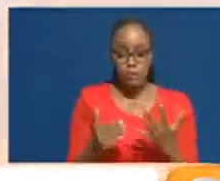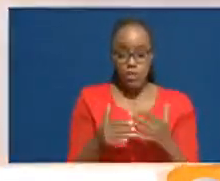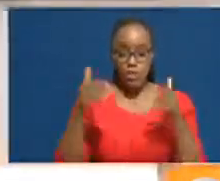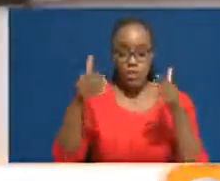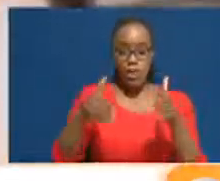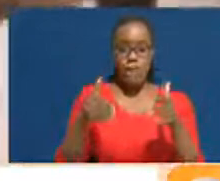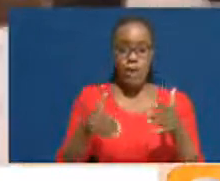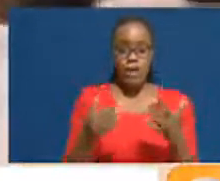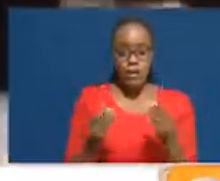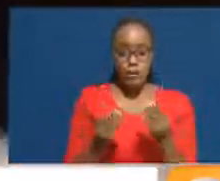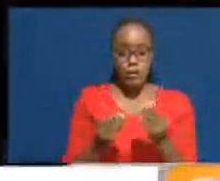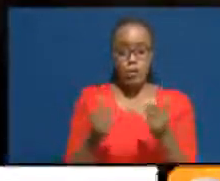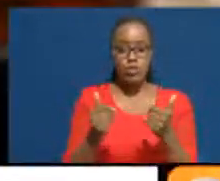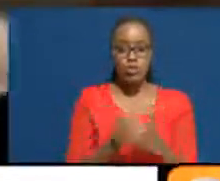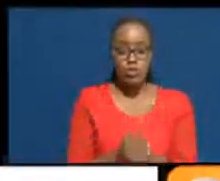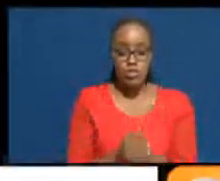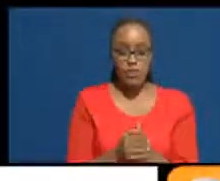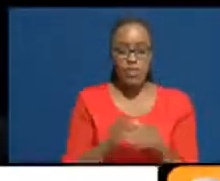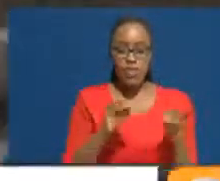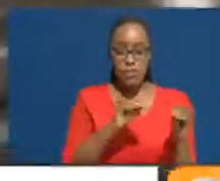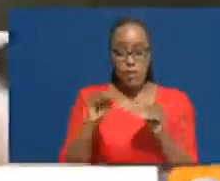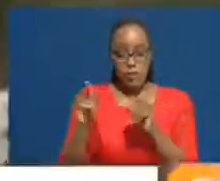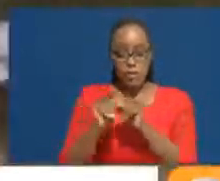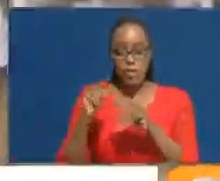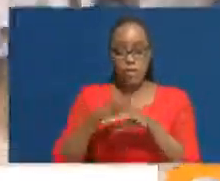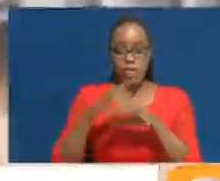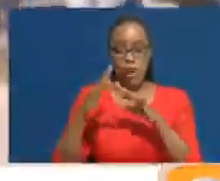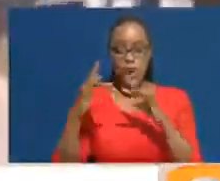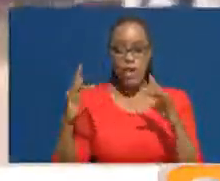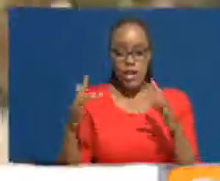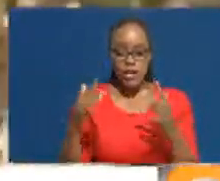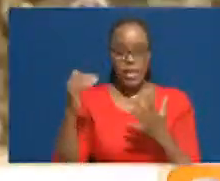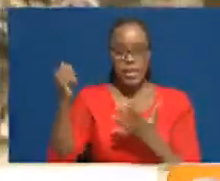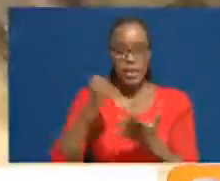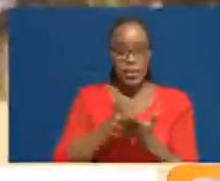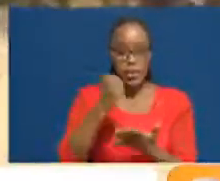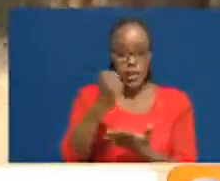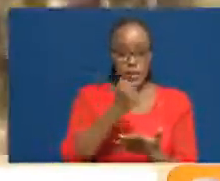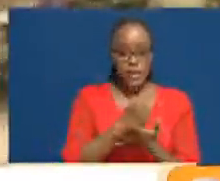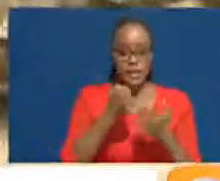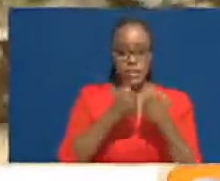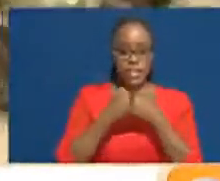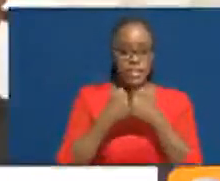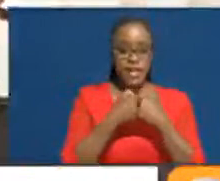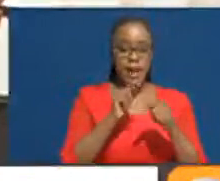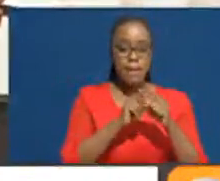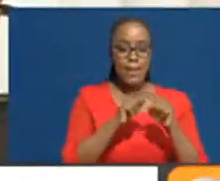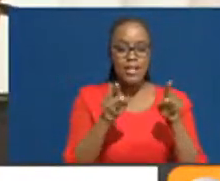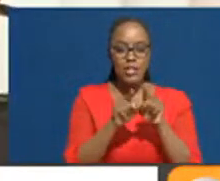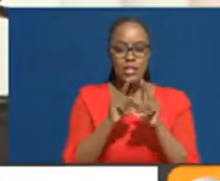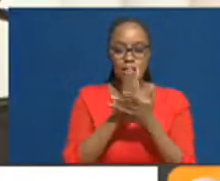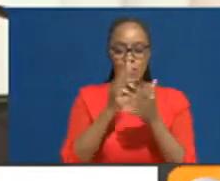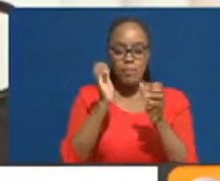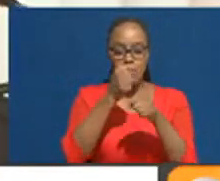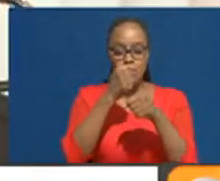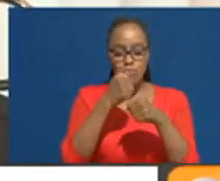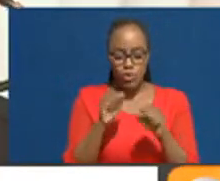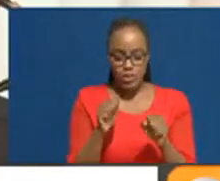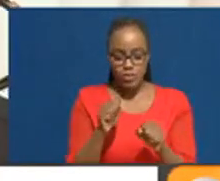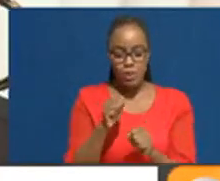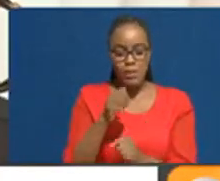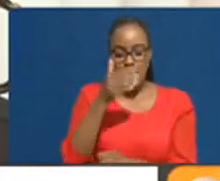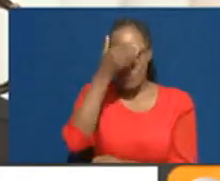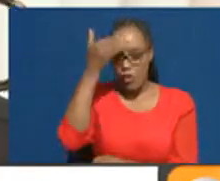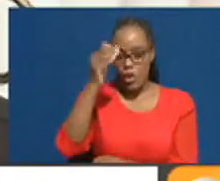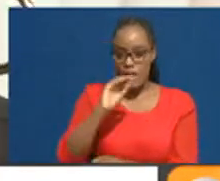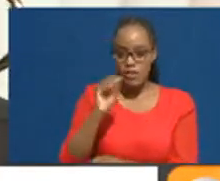viable interventions. The movement to the online recruitment is a challenge, but it's not something that cannot be surmounted. It's